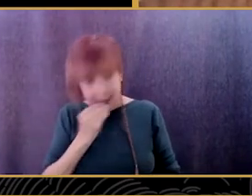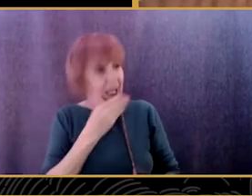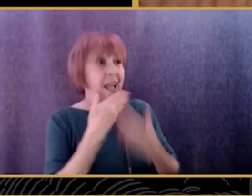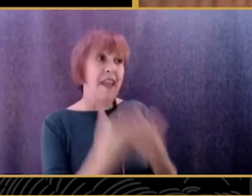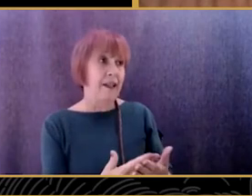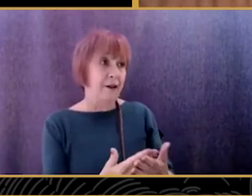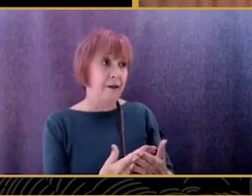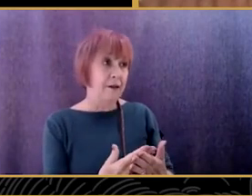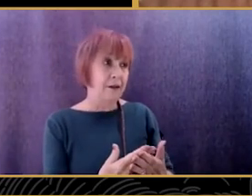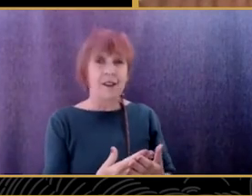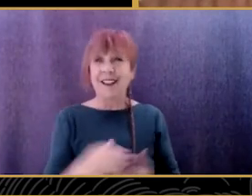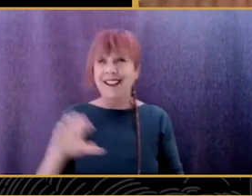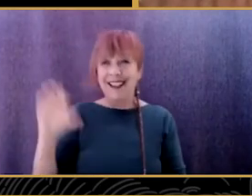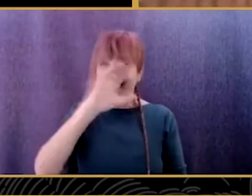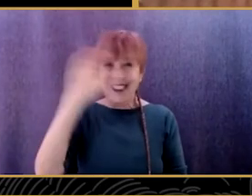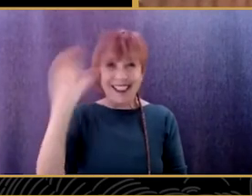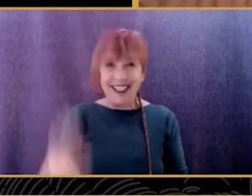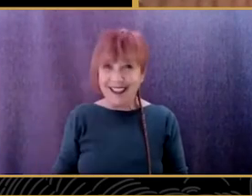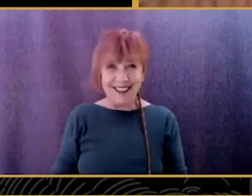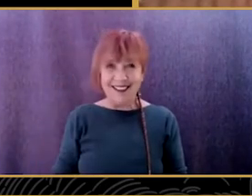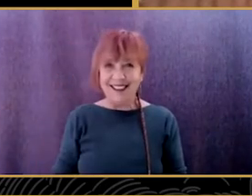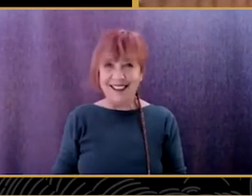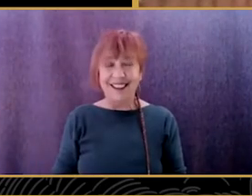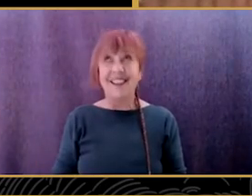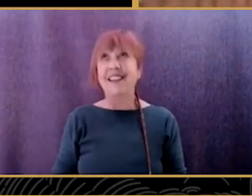Thank you Chicago